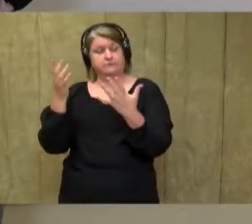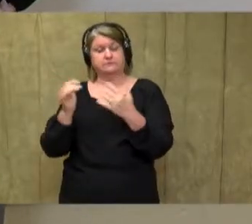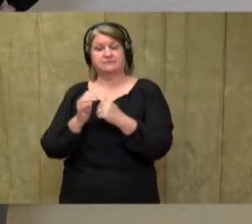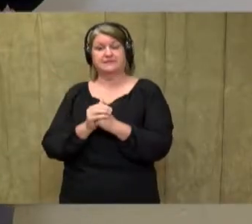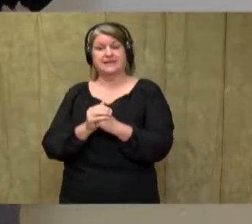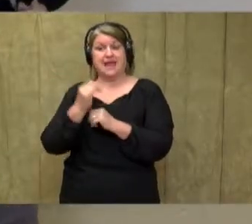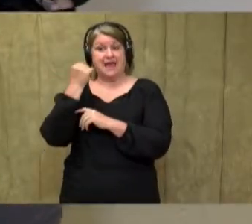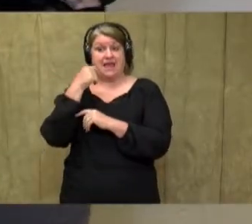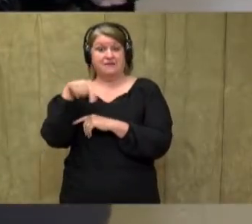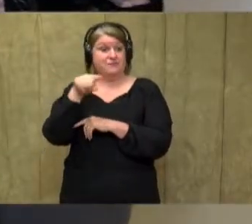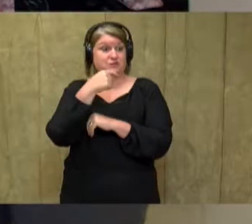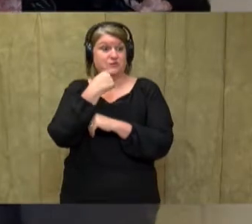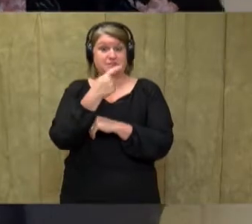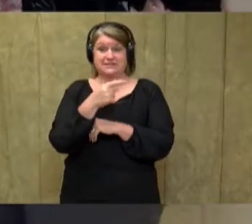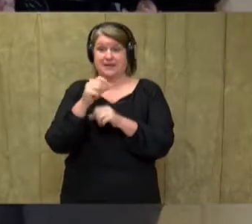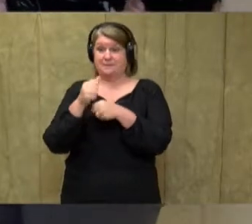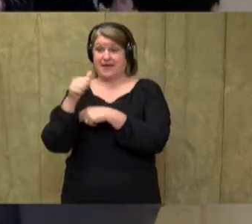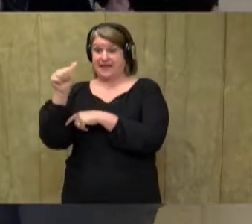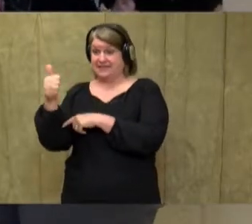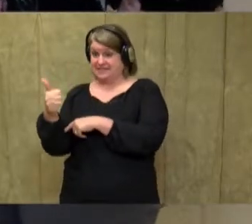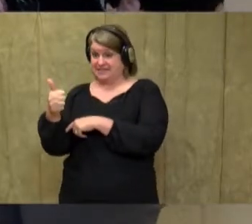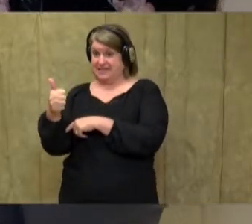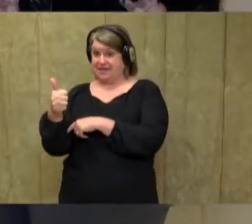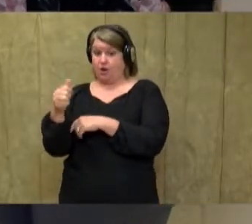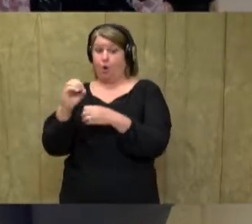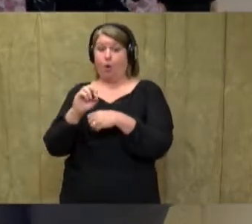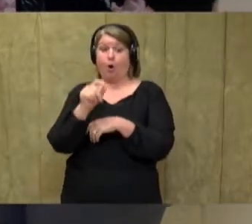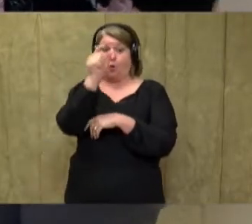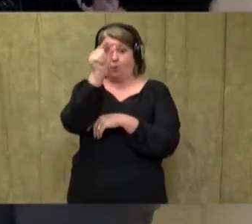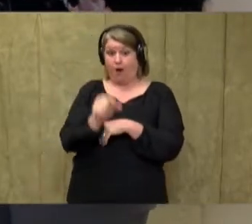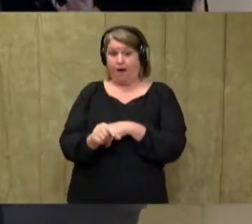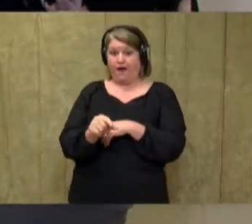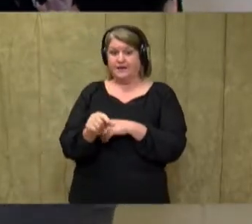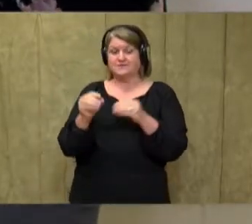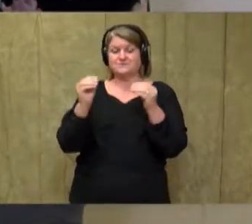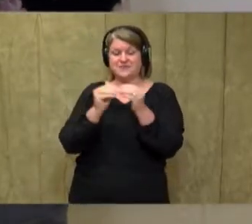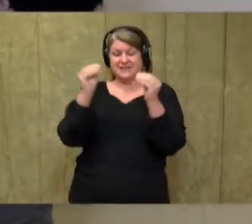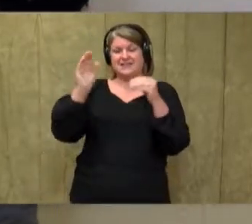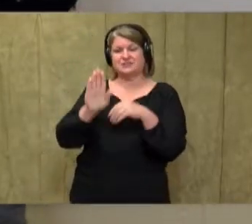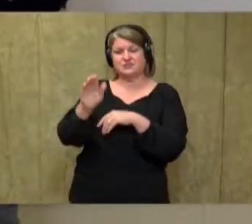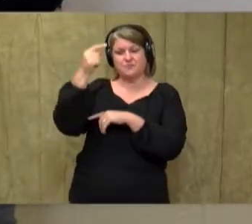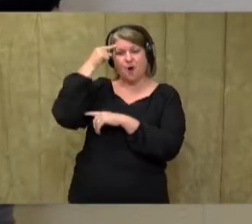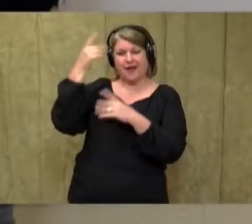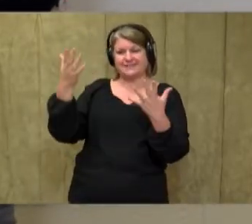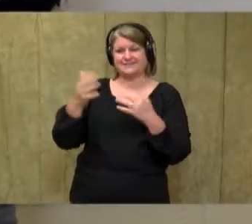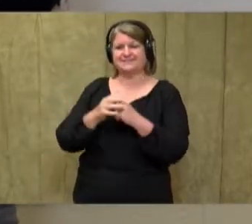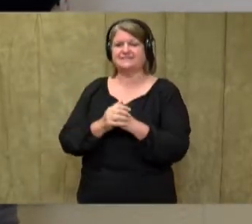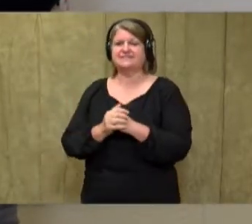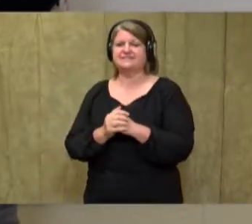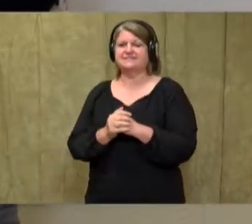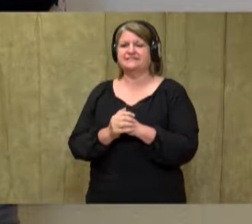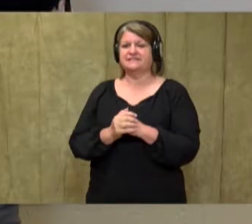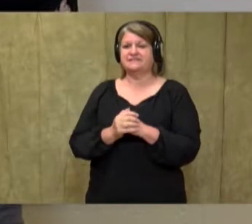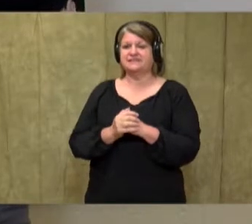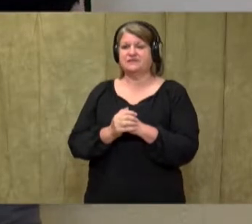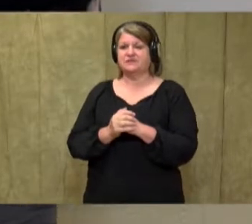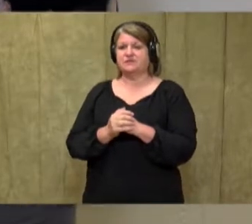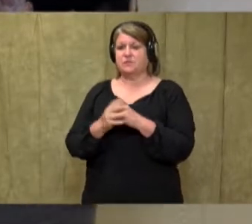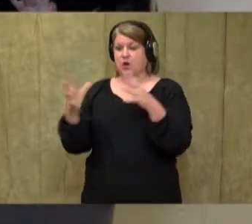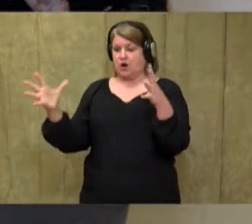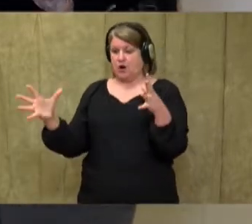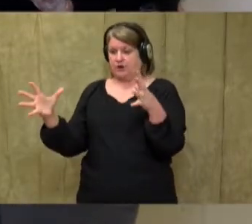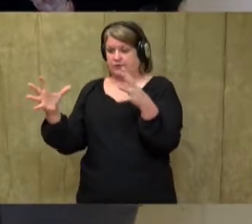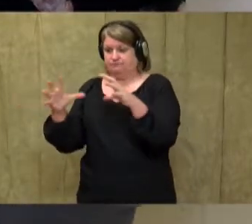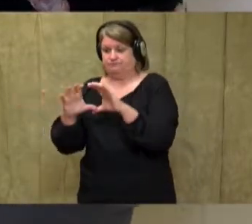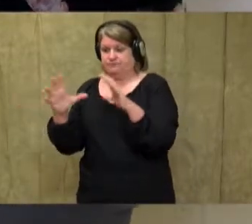If you said make a 10 or make a rod, kiss your brain. So we're going to consolidate these